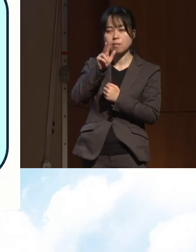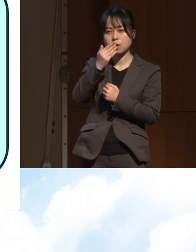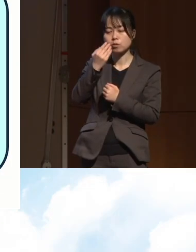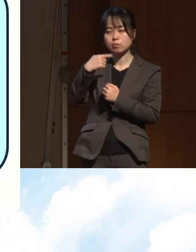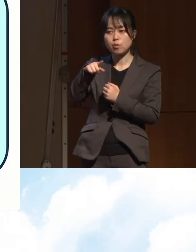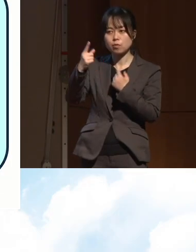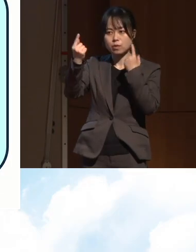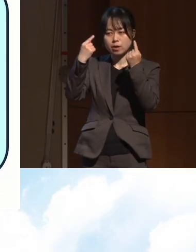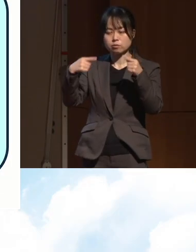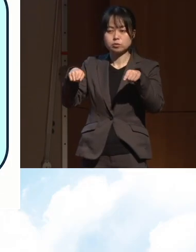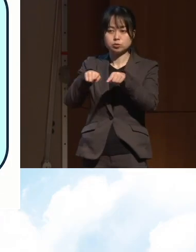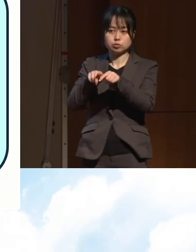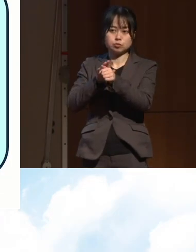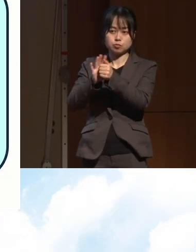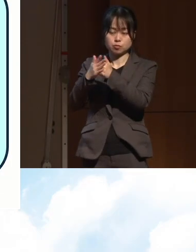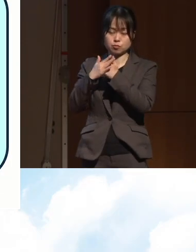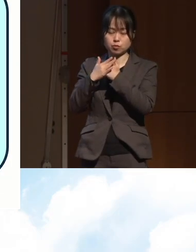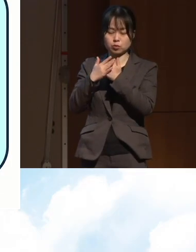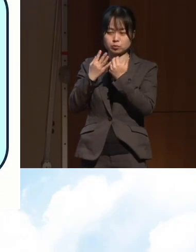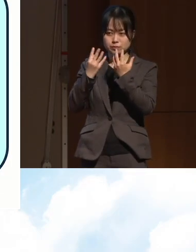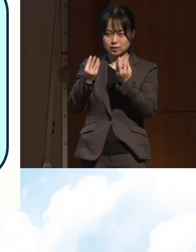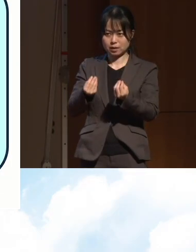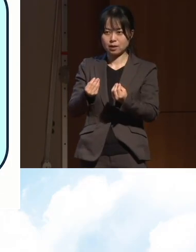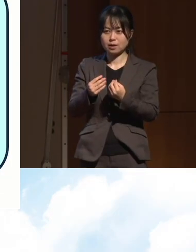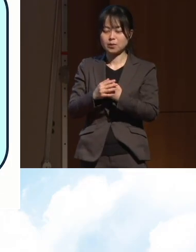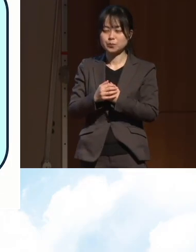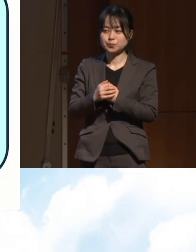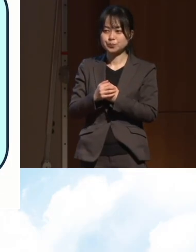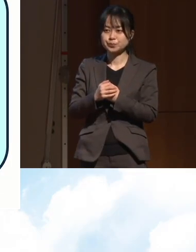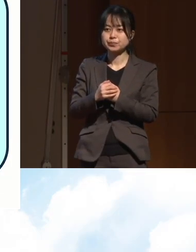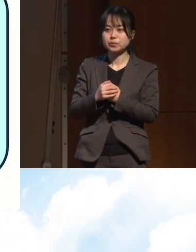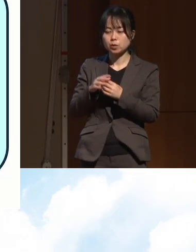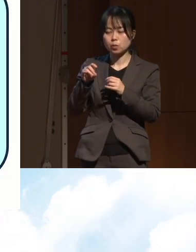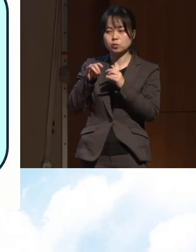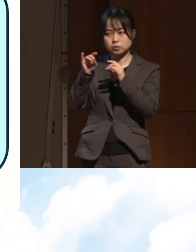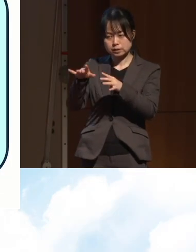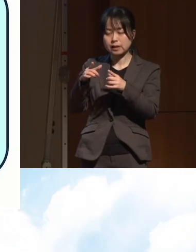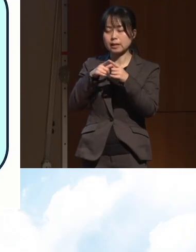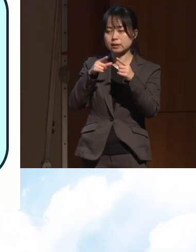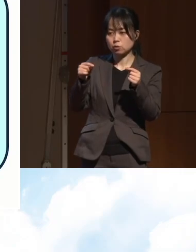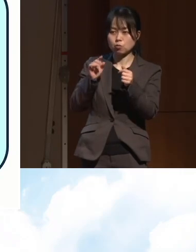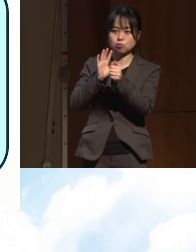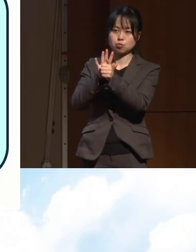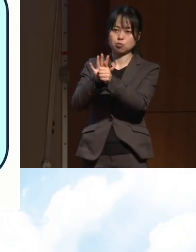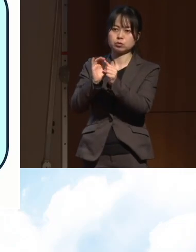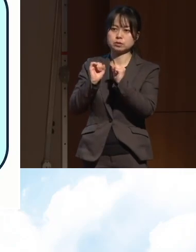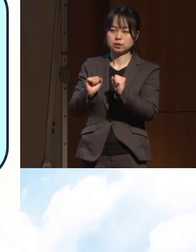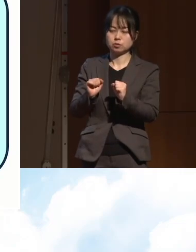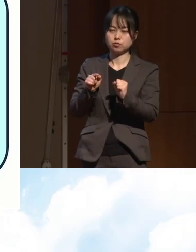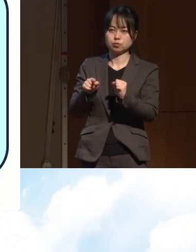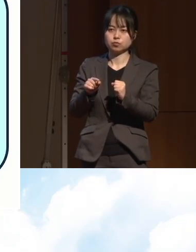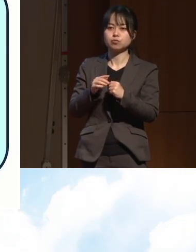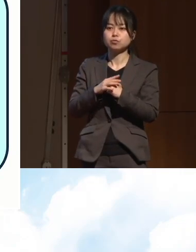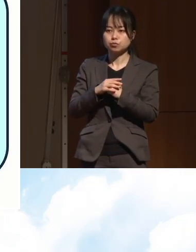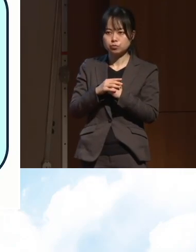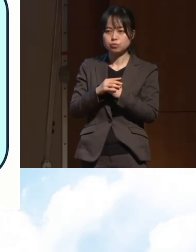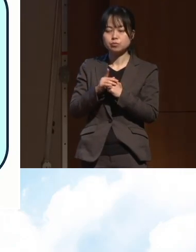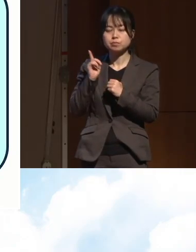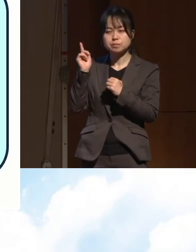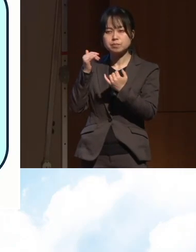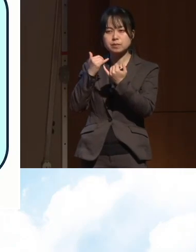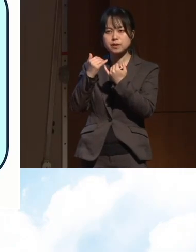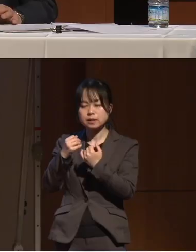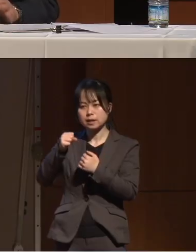consortium led by Australia, Japan, towards the control of HTLV infection. Thank you very much for your attention.